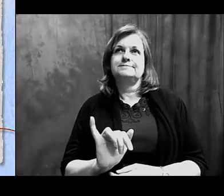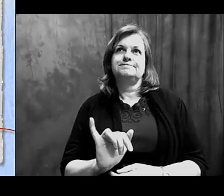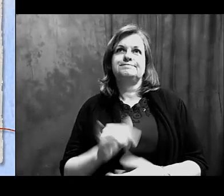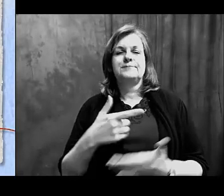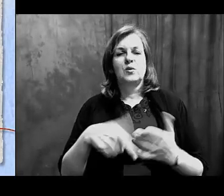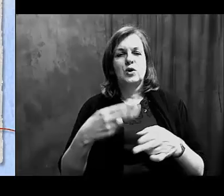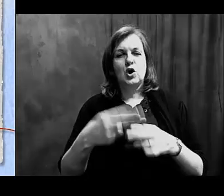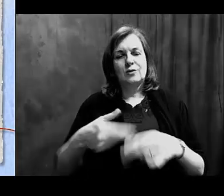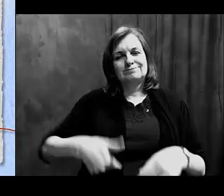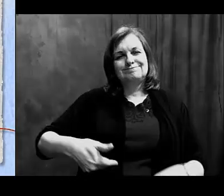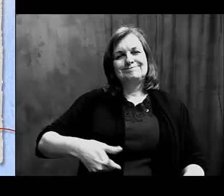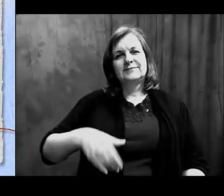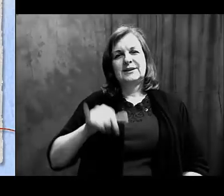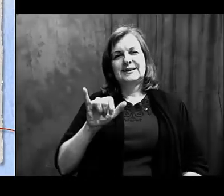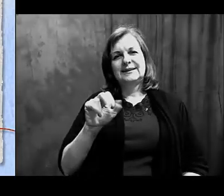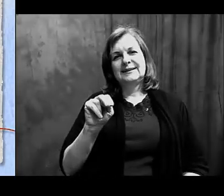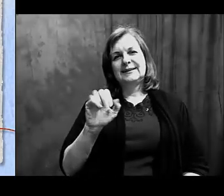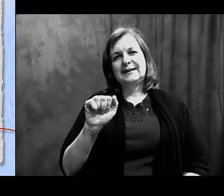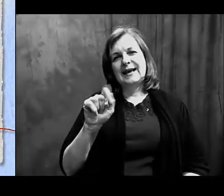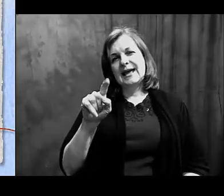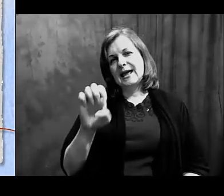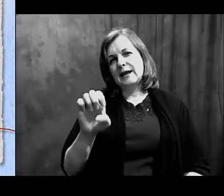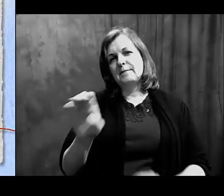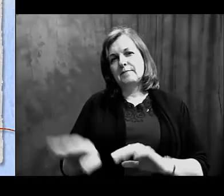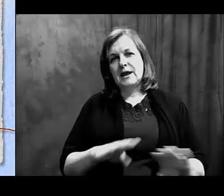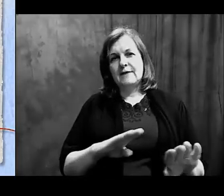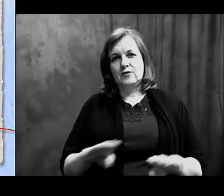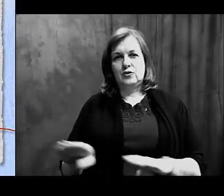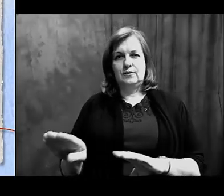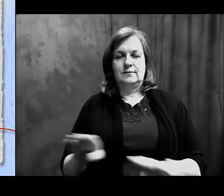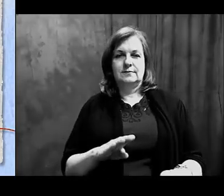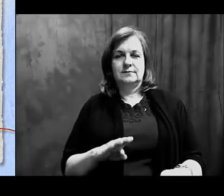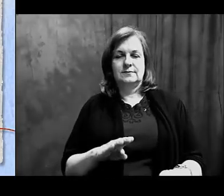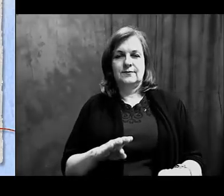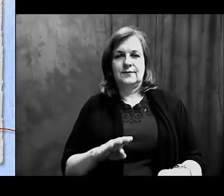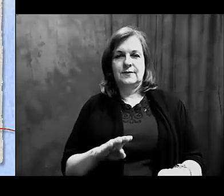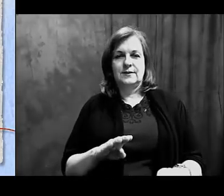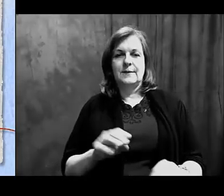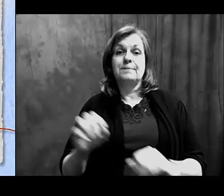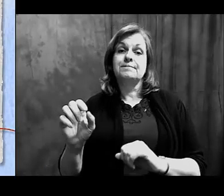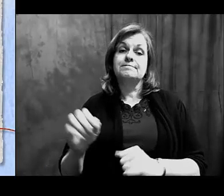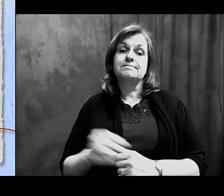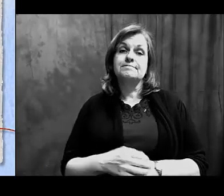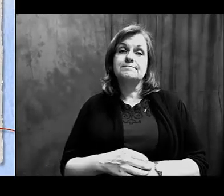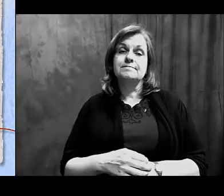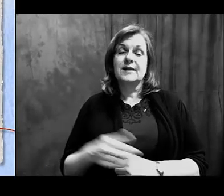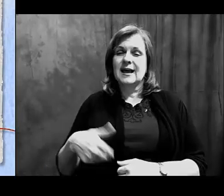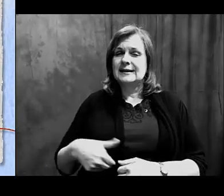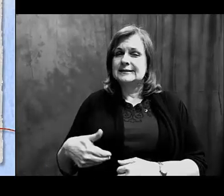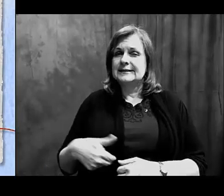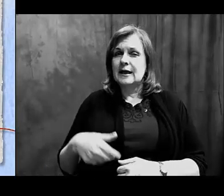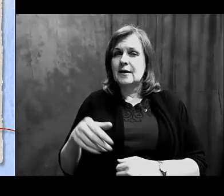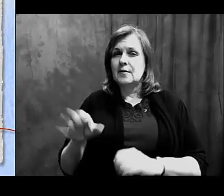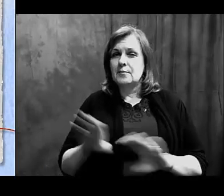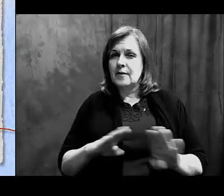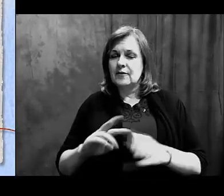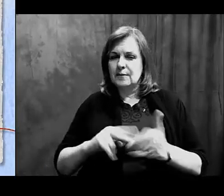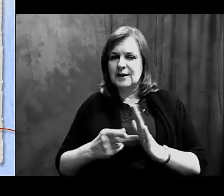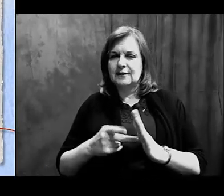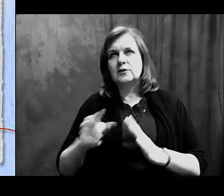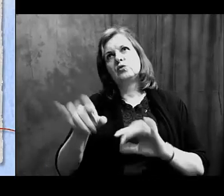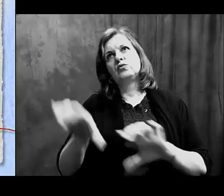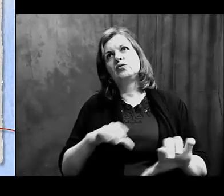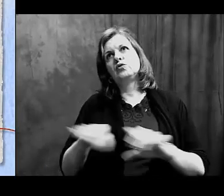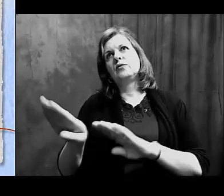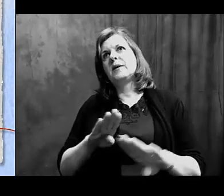like what we call innate behaviors. So these are behaviors that you do without even really thinking